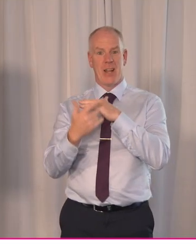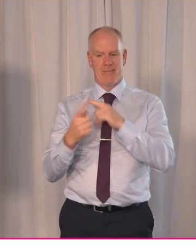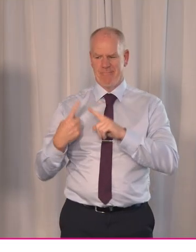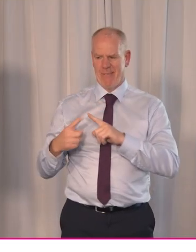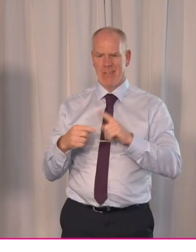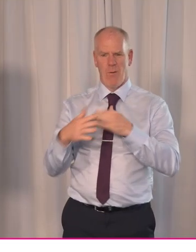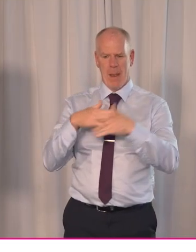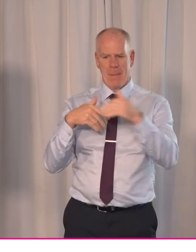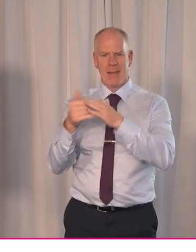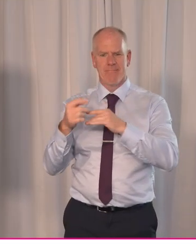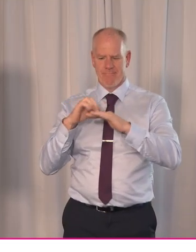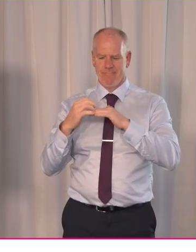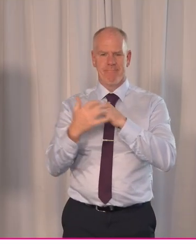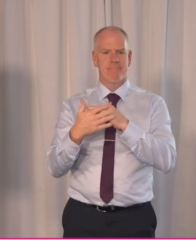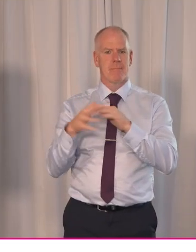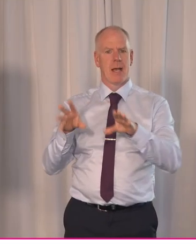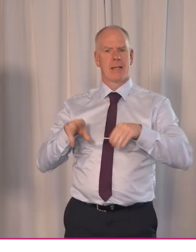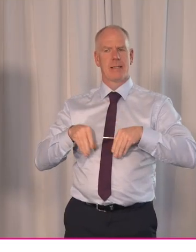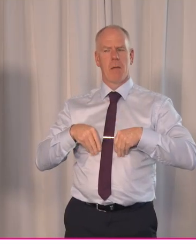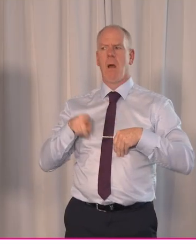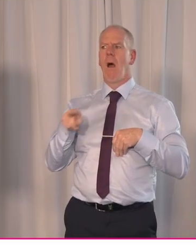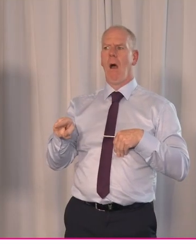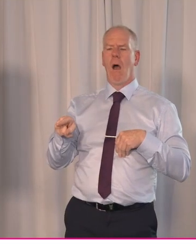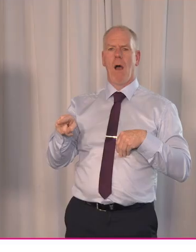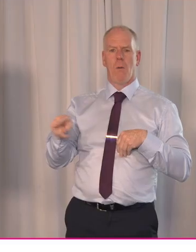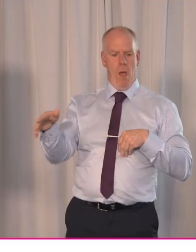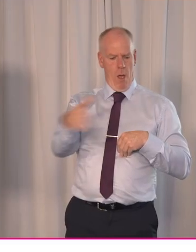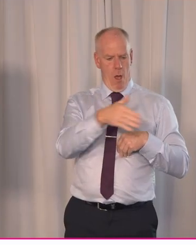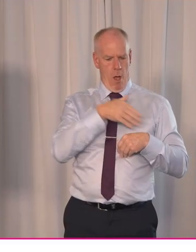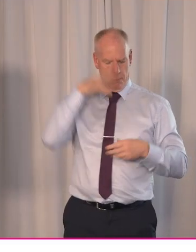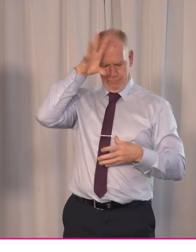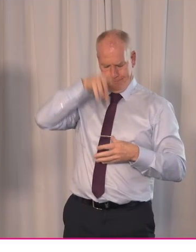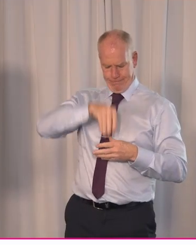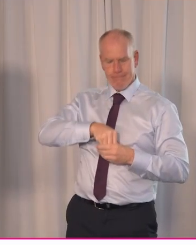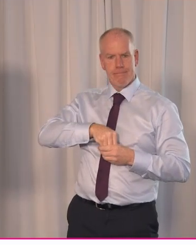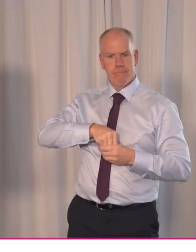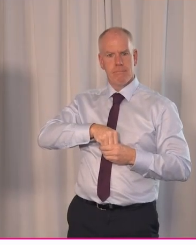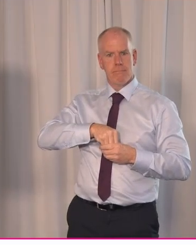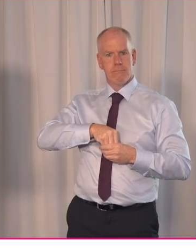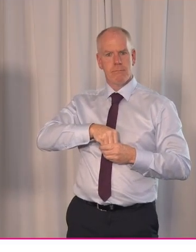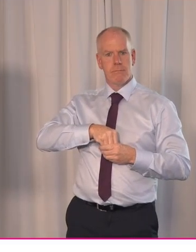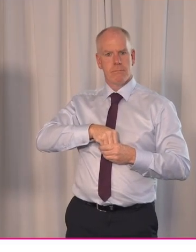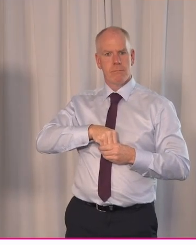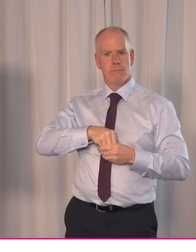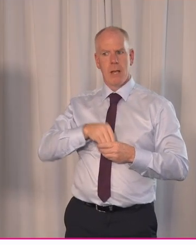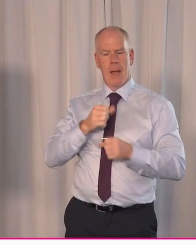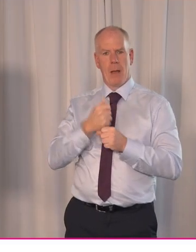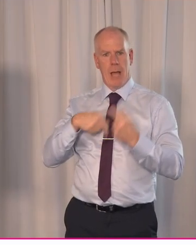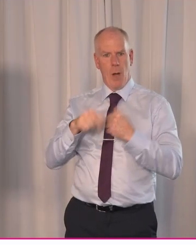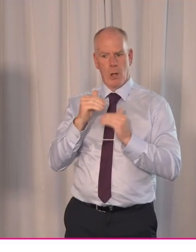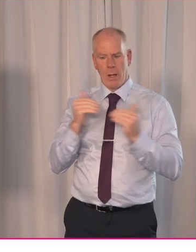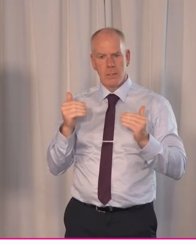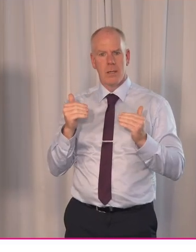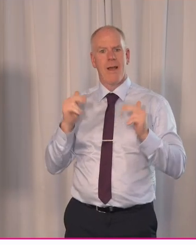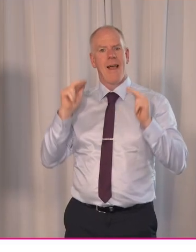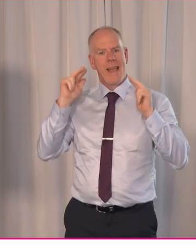Intersectionality embraces the idea that all of who we are and the combined inequalities that we